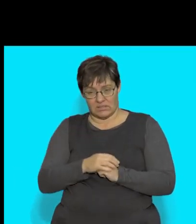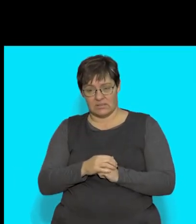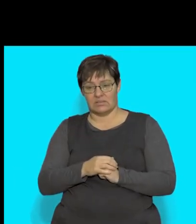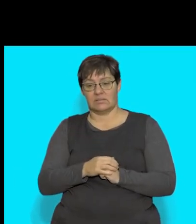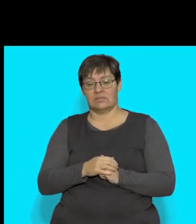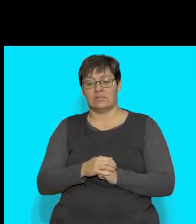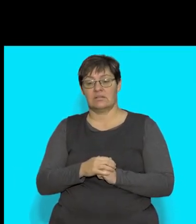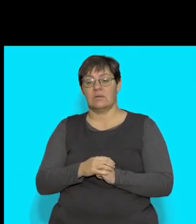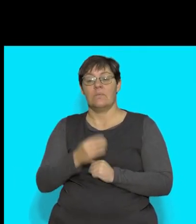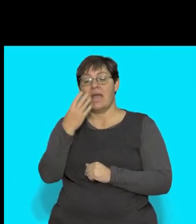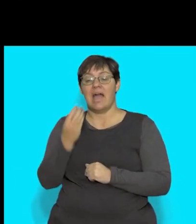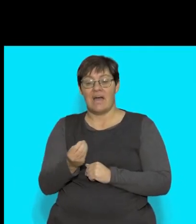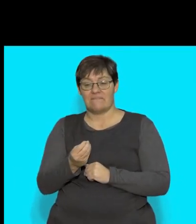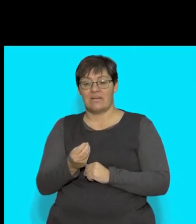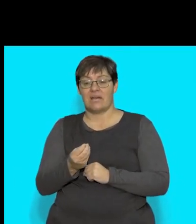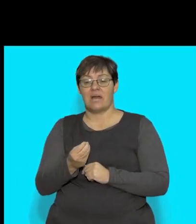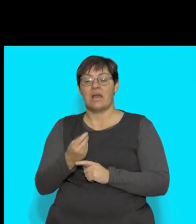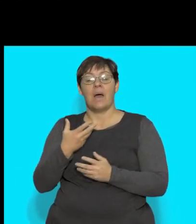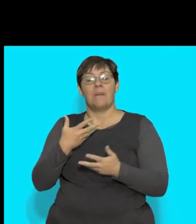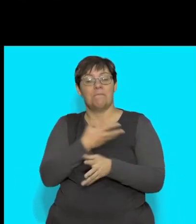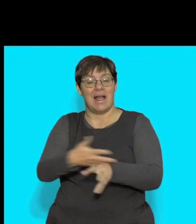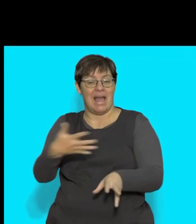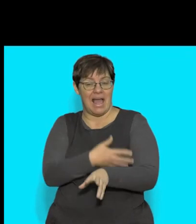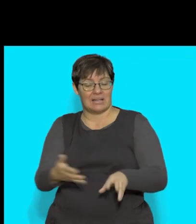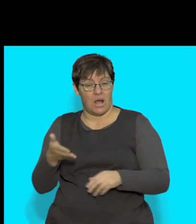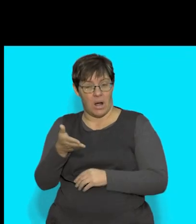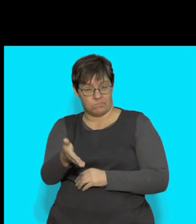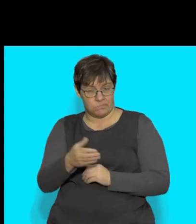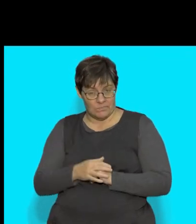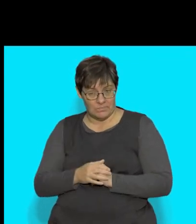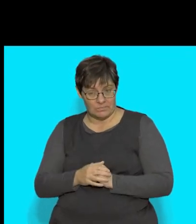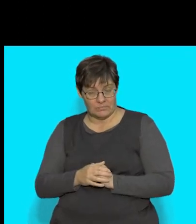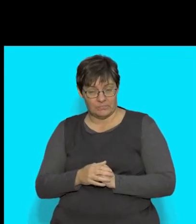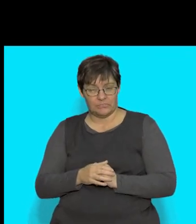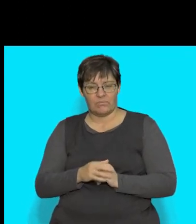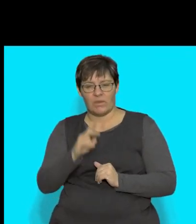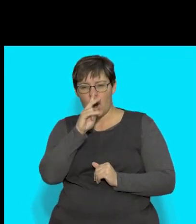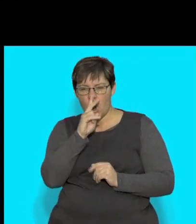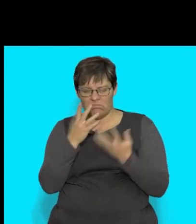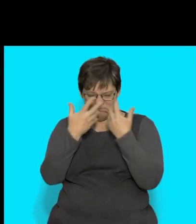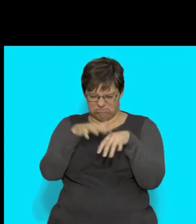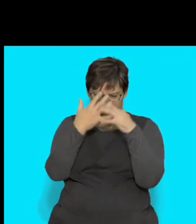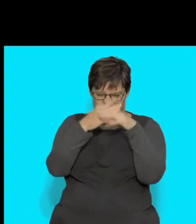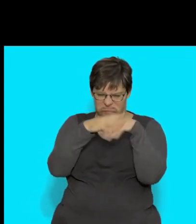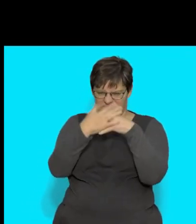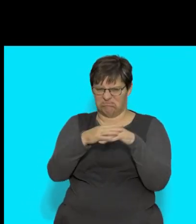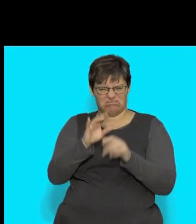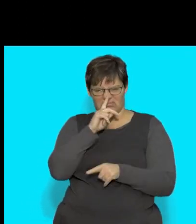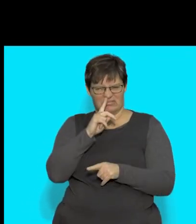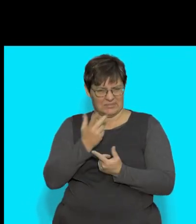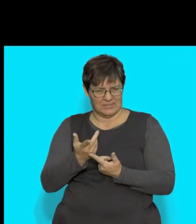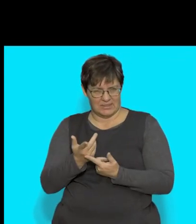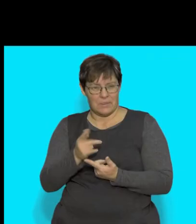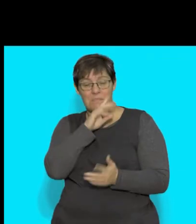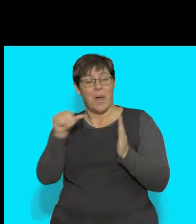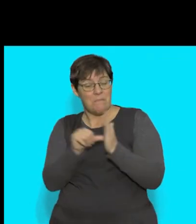in red, we've got this blood supply that it actually looks like a tangled mess. But that is